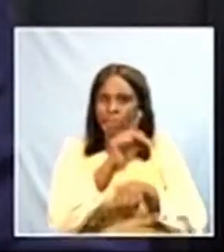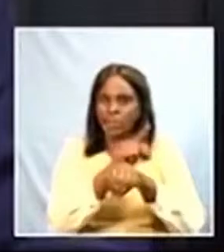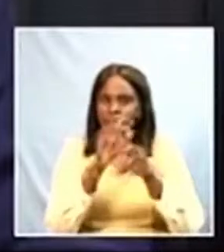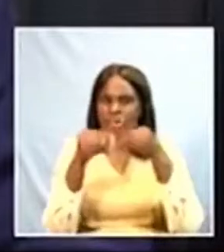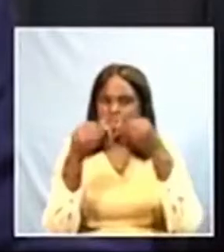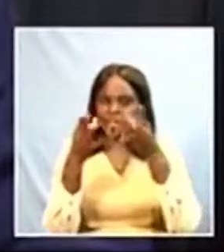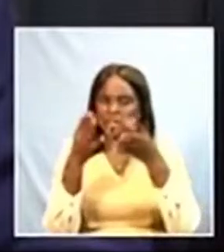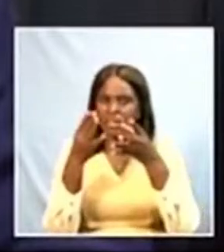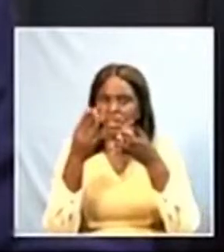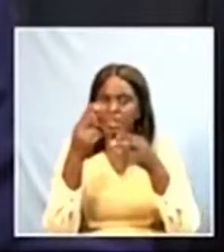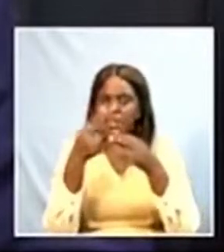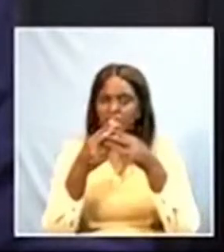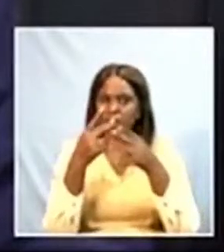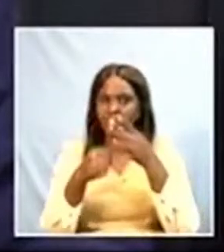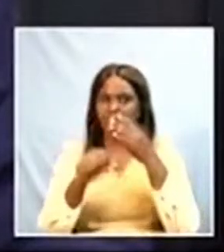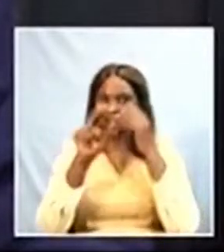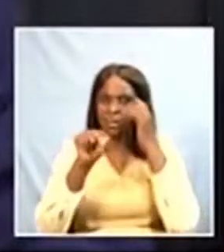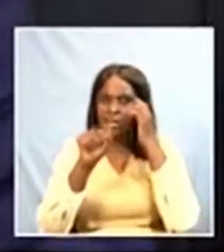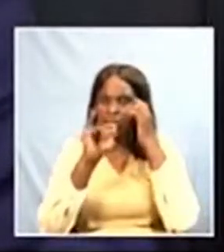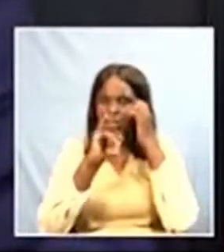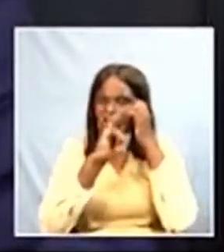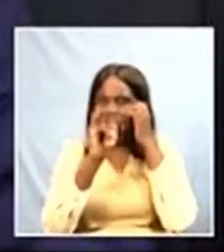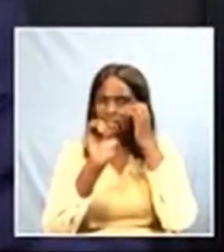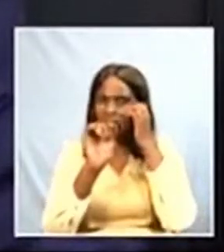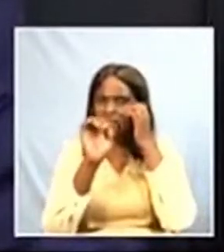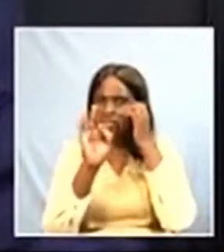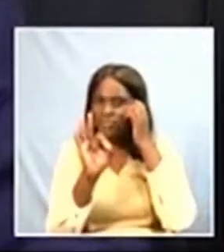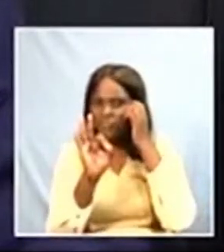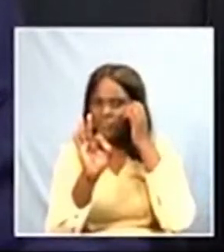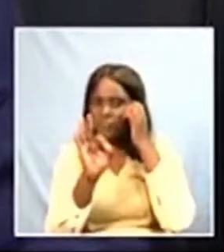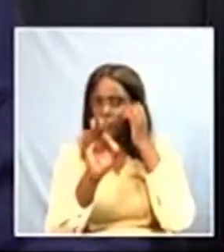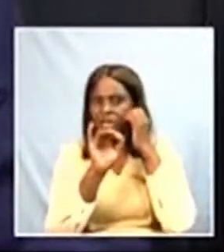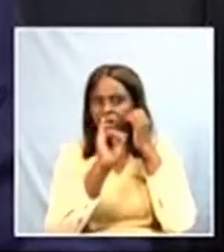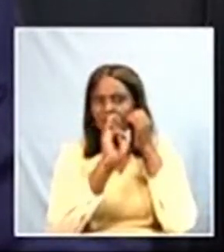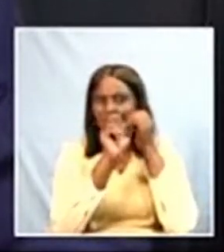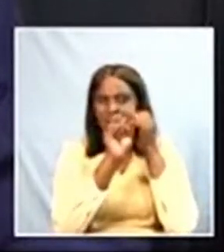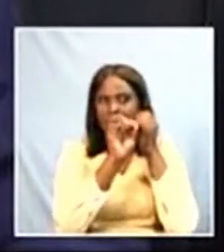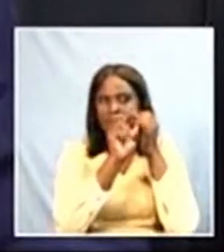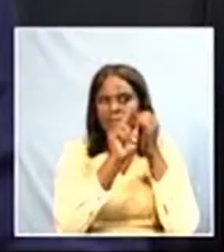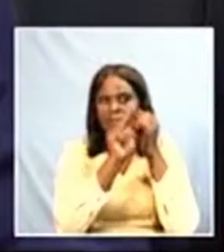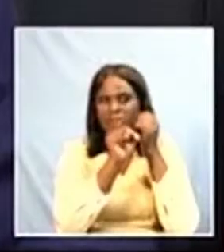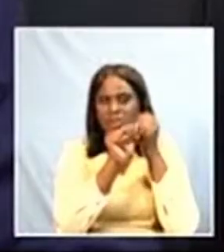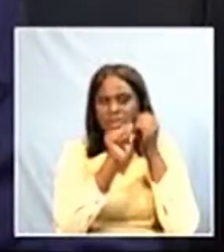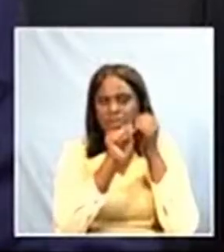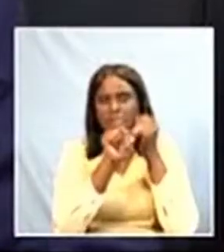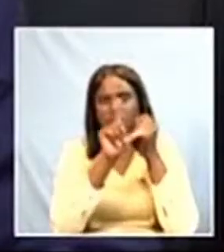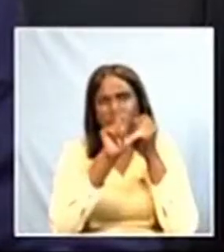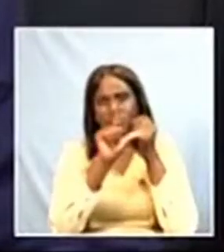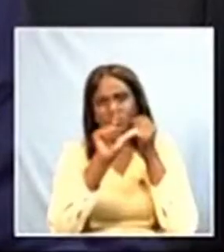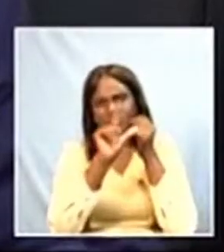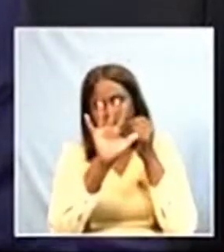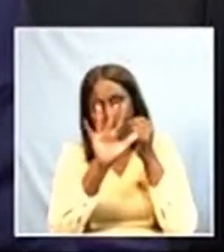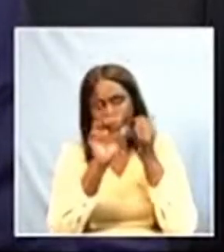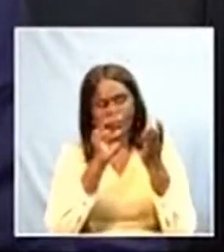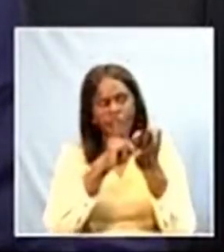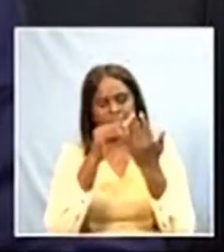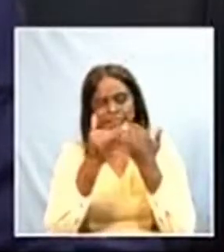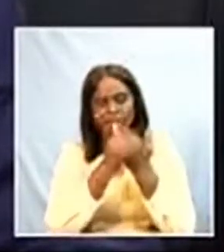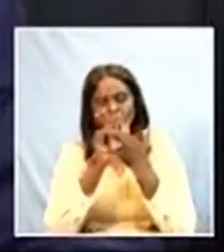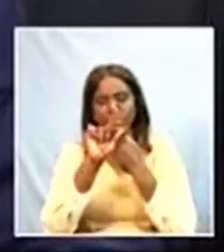to MISEF Innovations on 25th May 2023 up